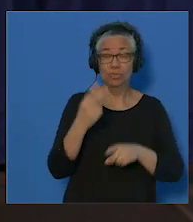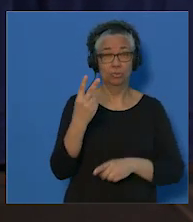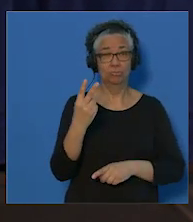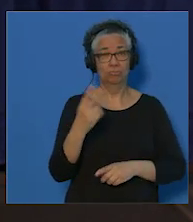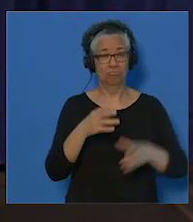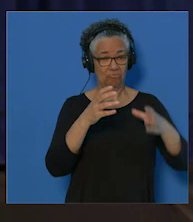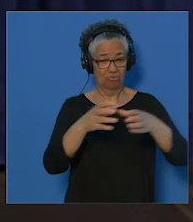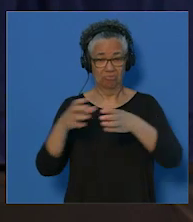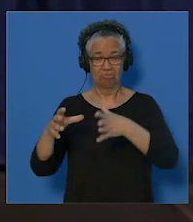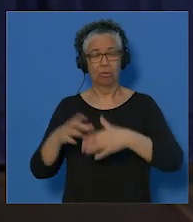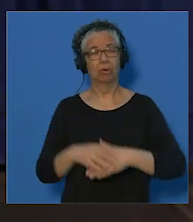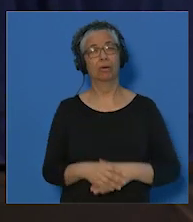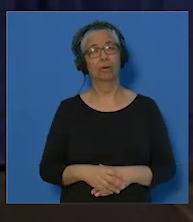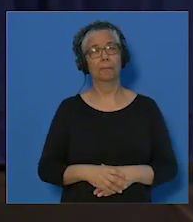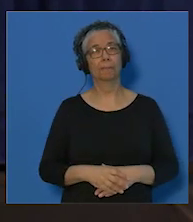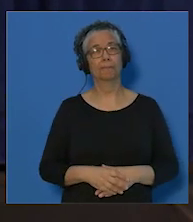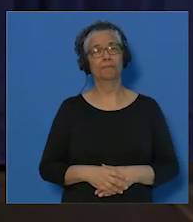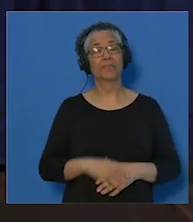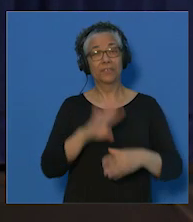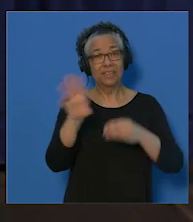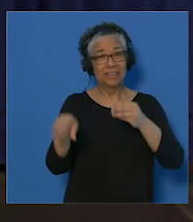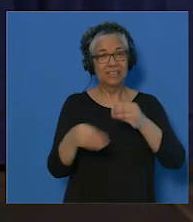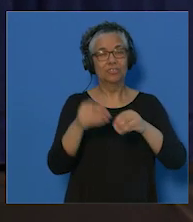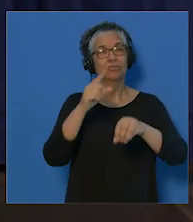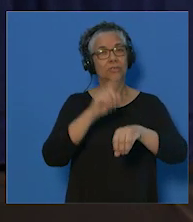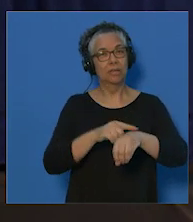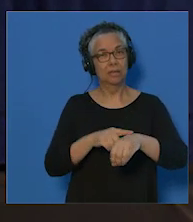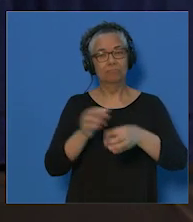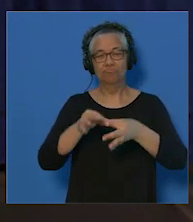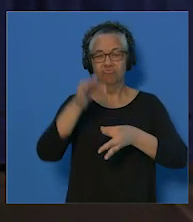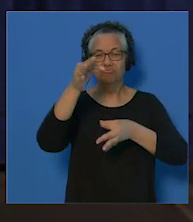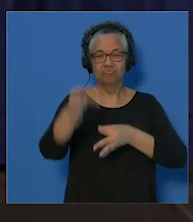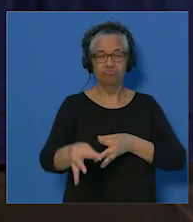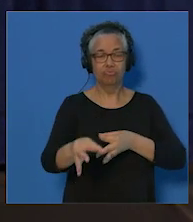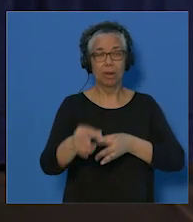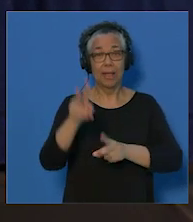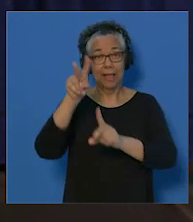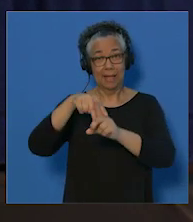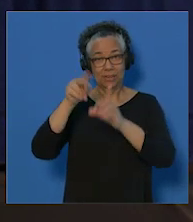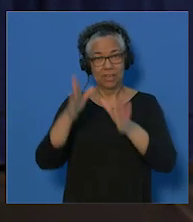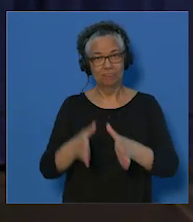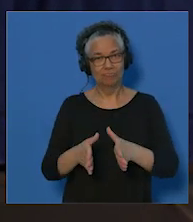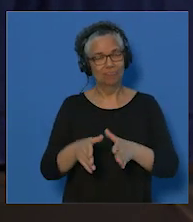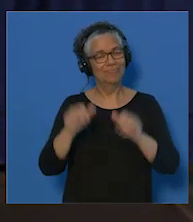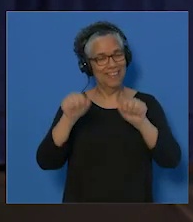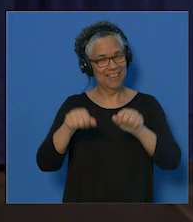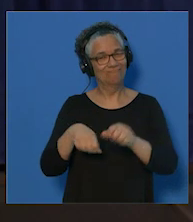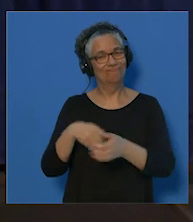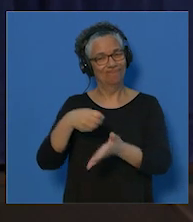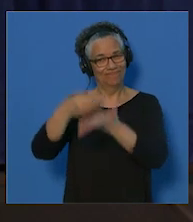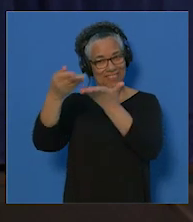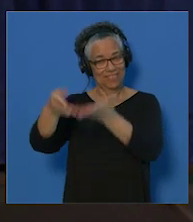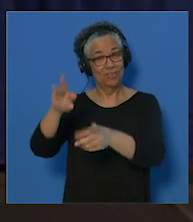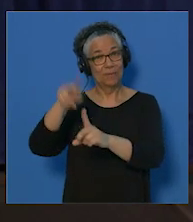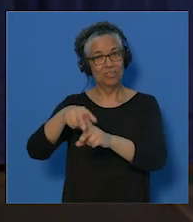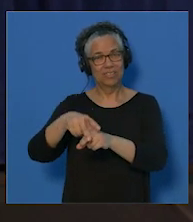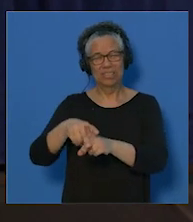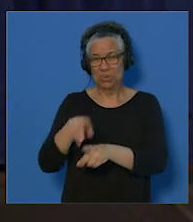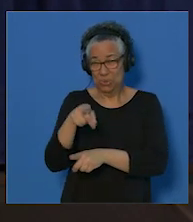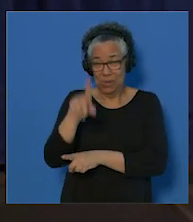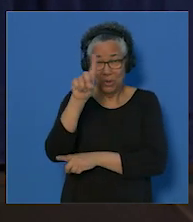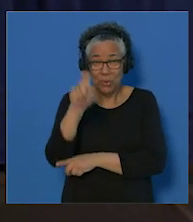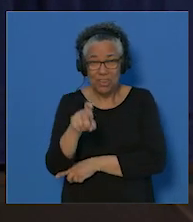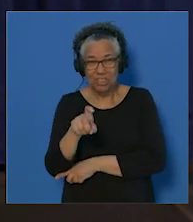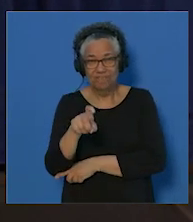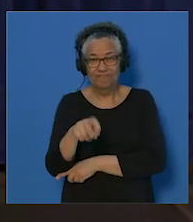So with the extended deadline, this gives time for applicants to still submit applications. Anyone with questions or concerns should email